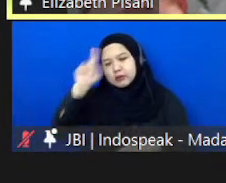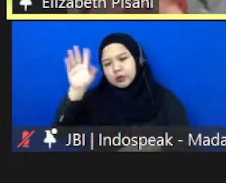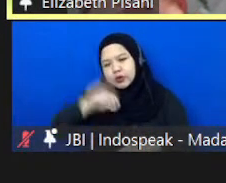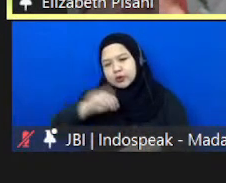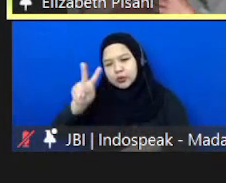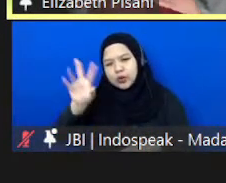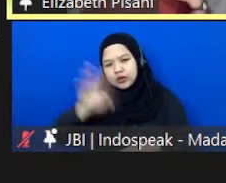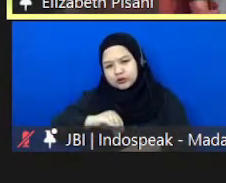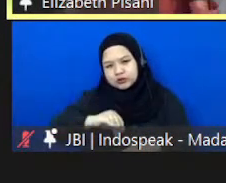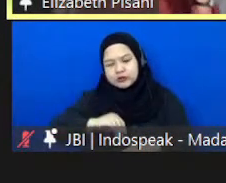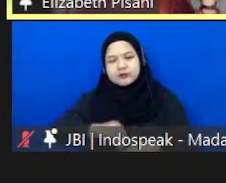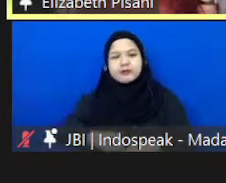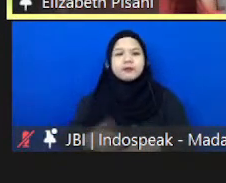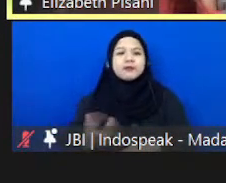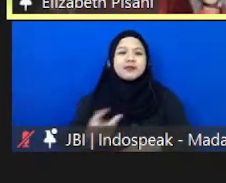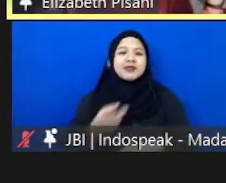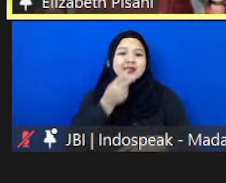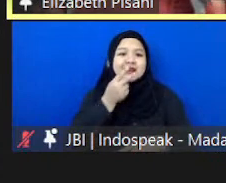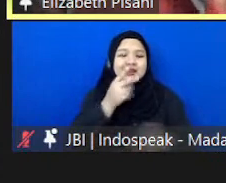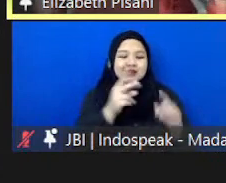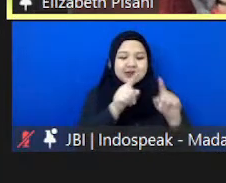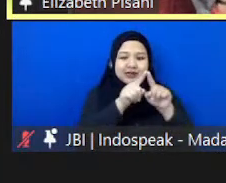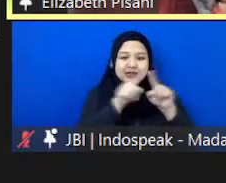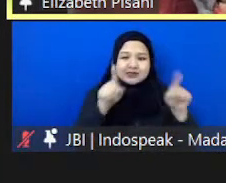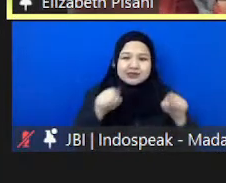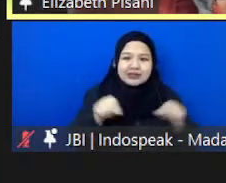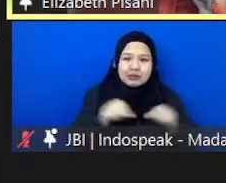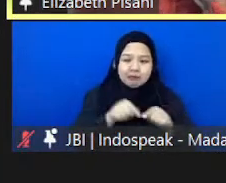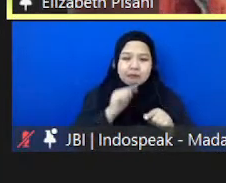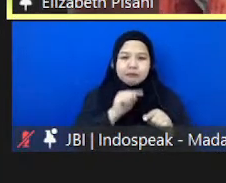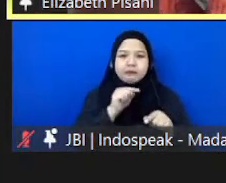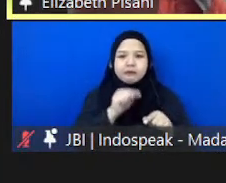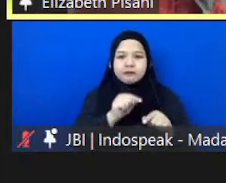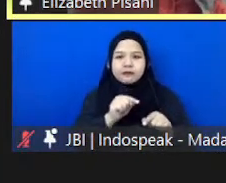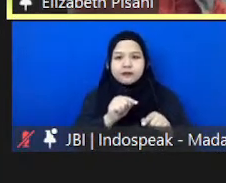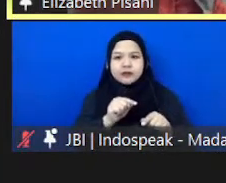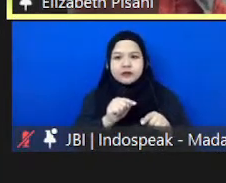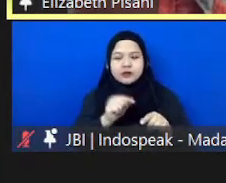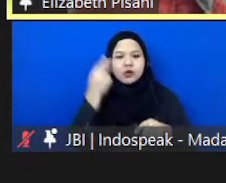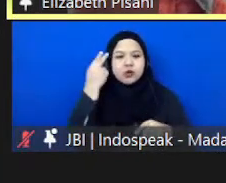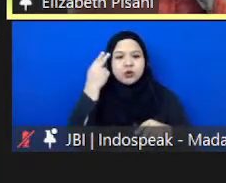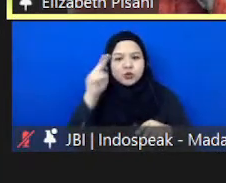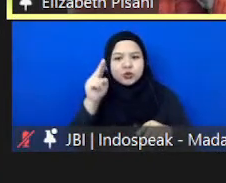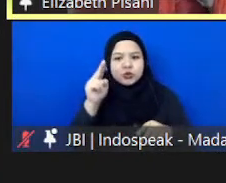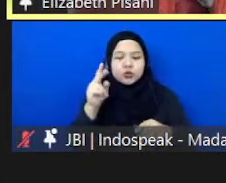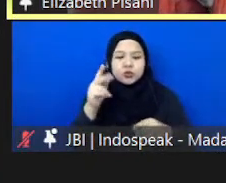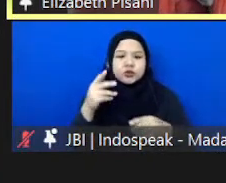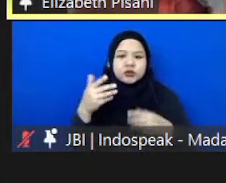own perceptions will push them to have to demand a